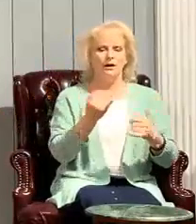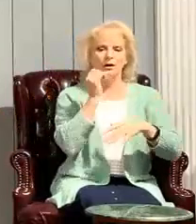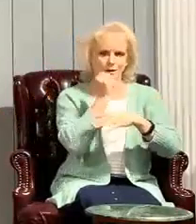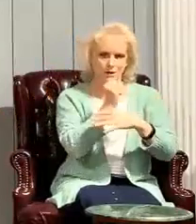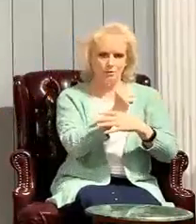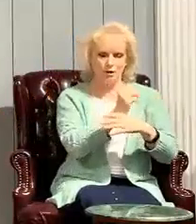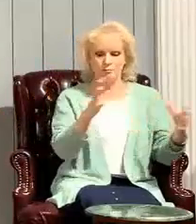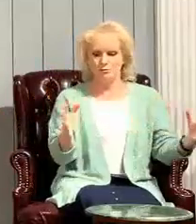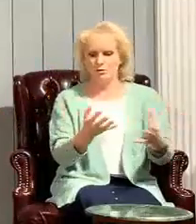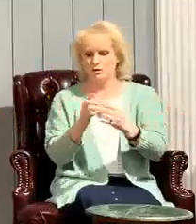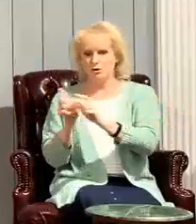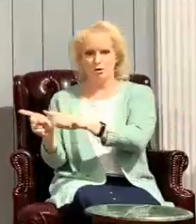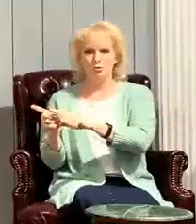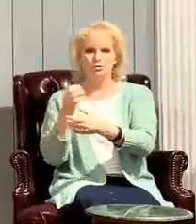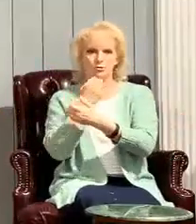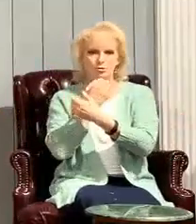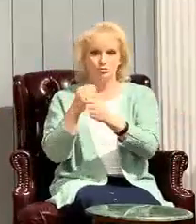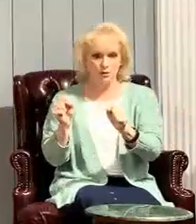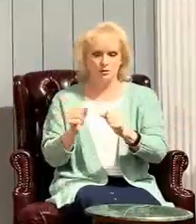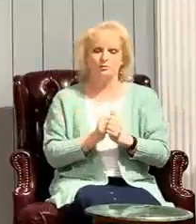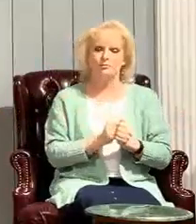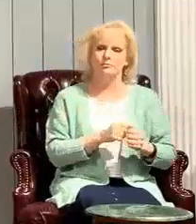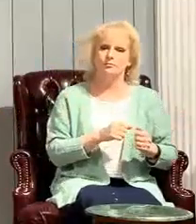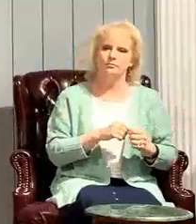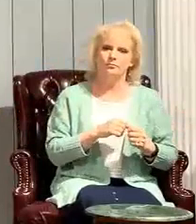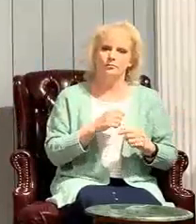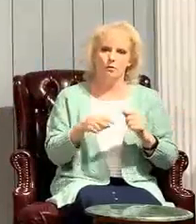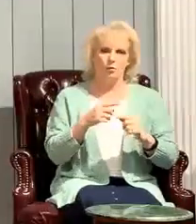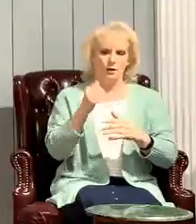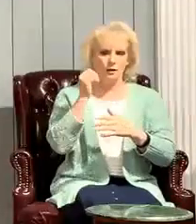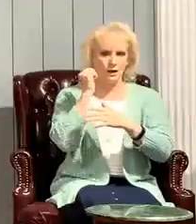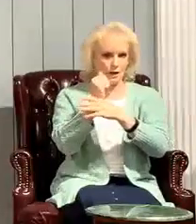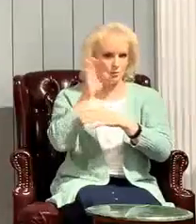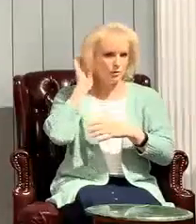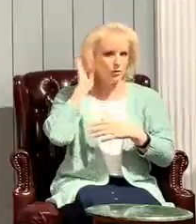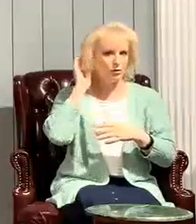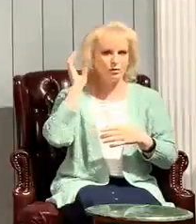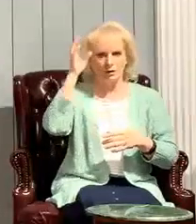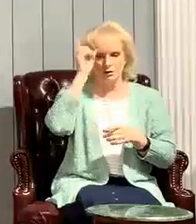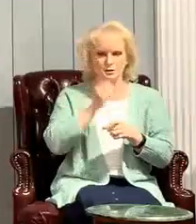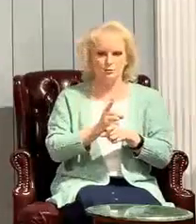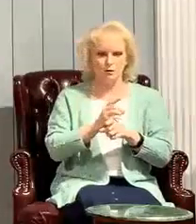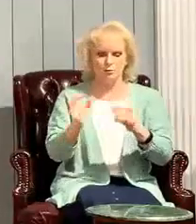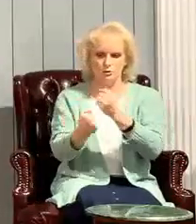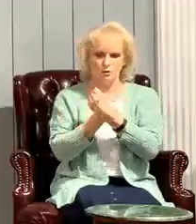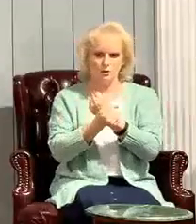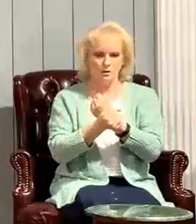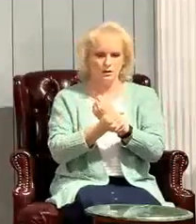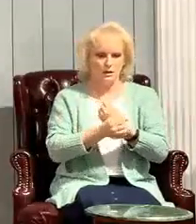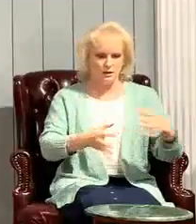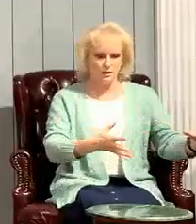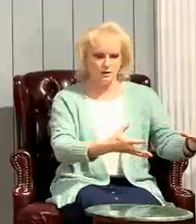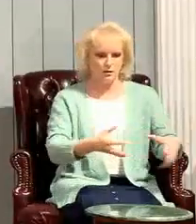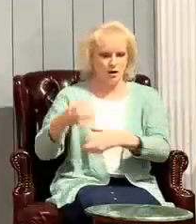That's kind of the background of the story. When Abram heard that his brother was taken captive, he armed his trained